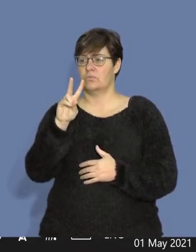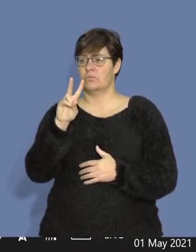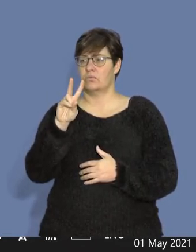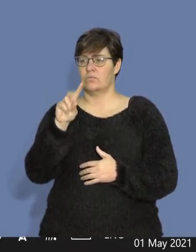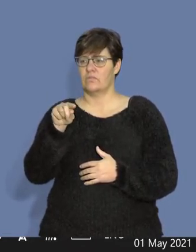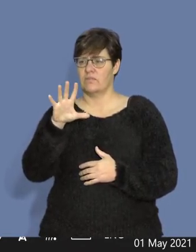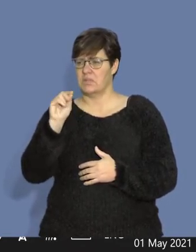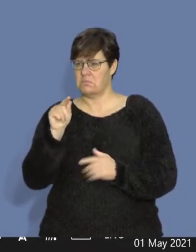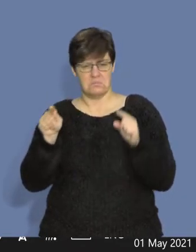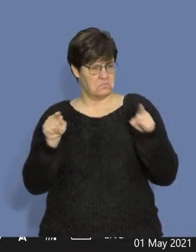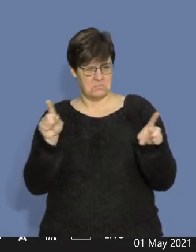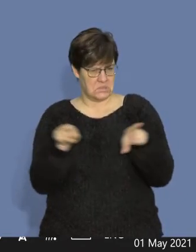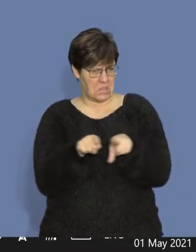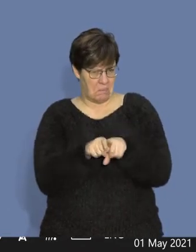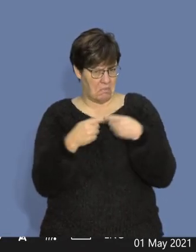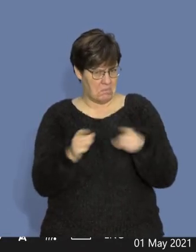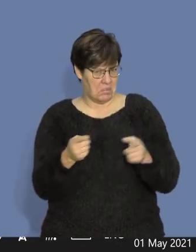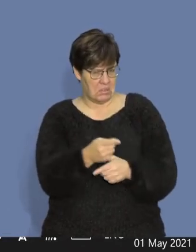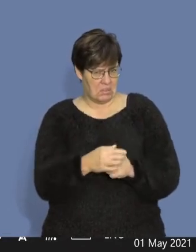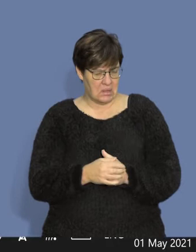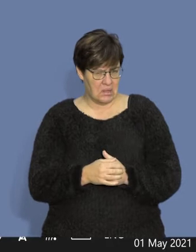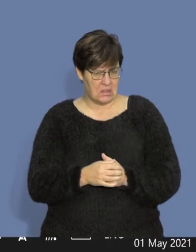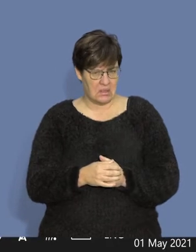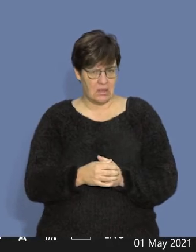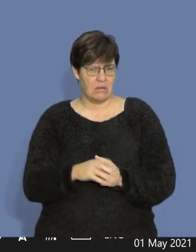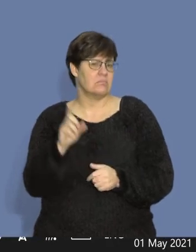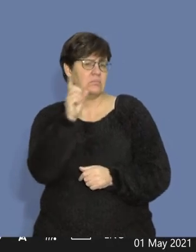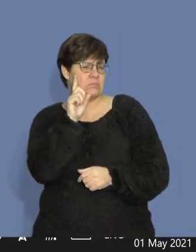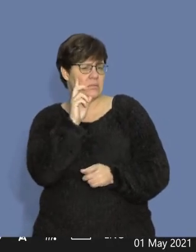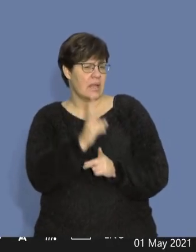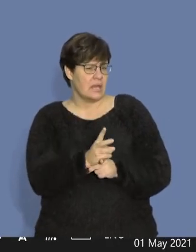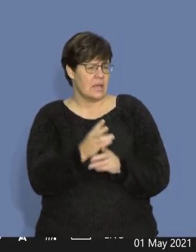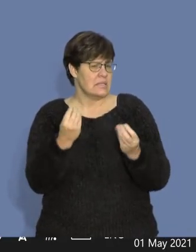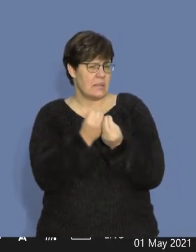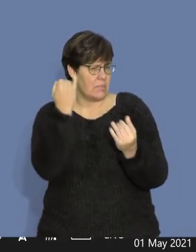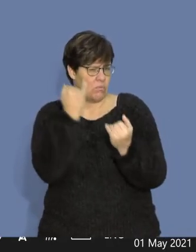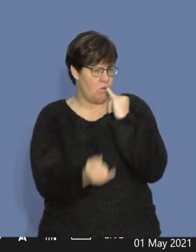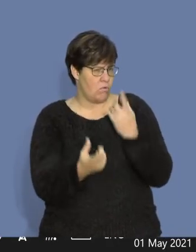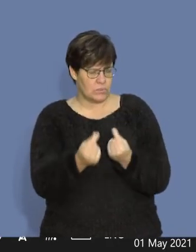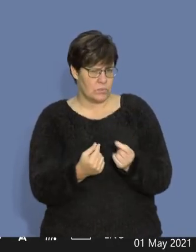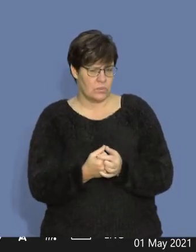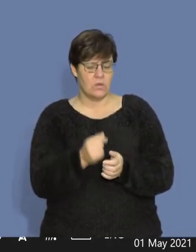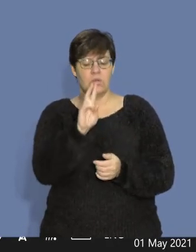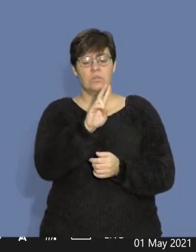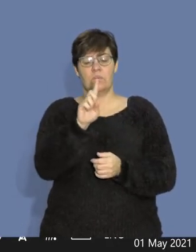why am I not getting that figure? Let's try it again. Let's just check it out again. There's something that we're not doing right.